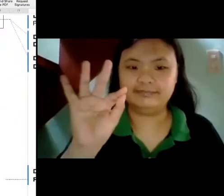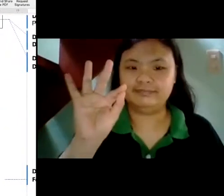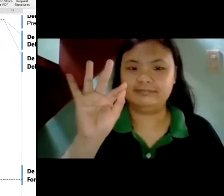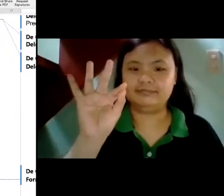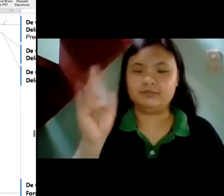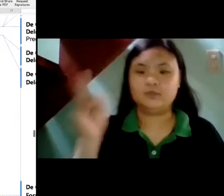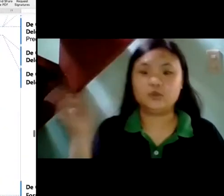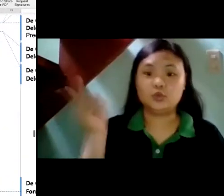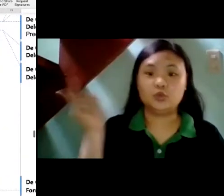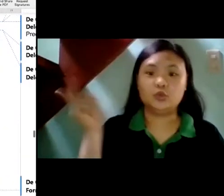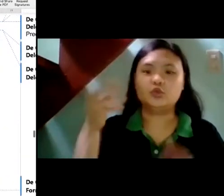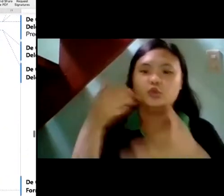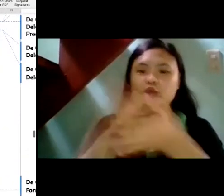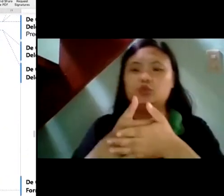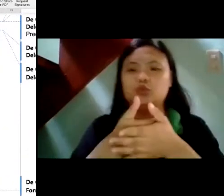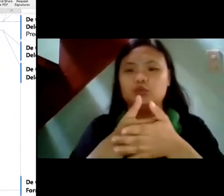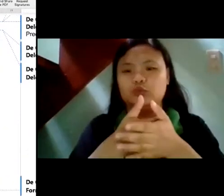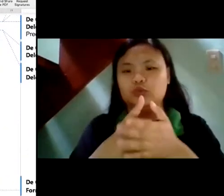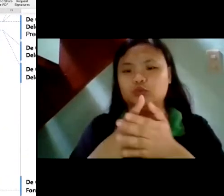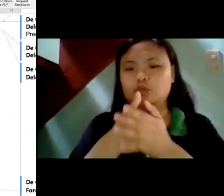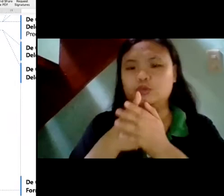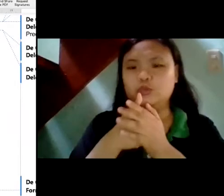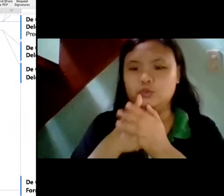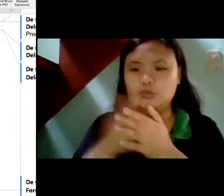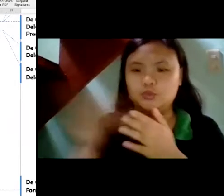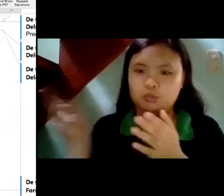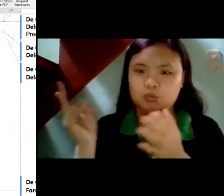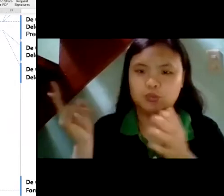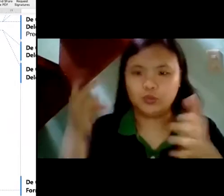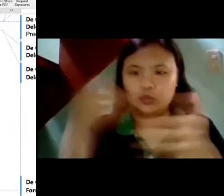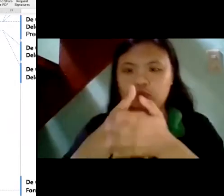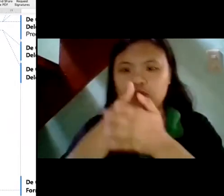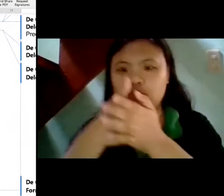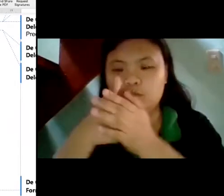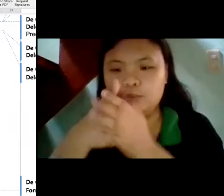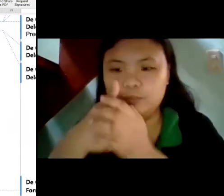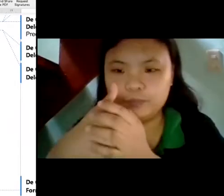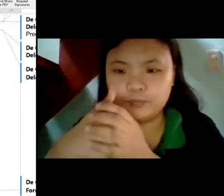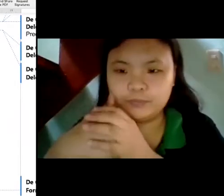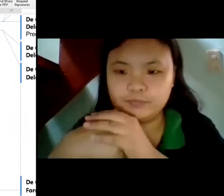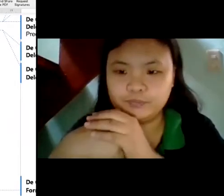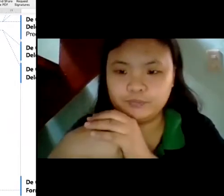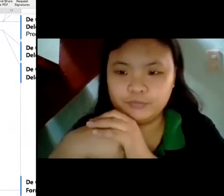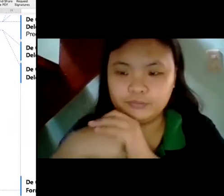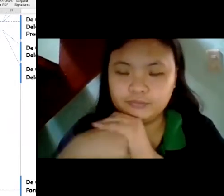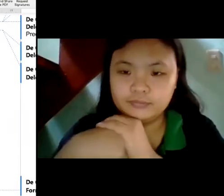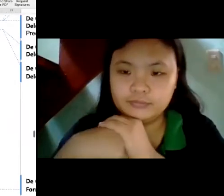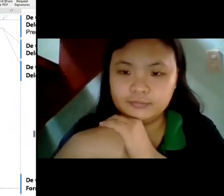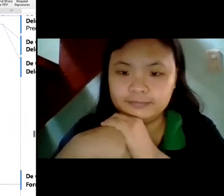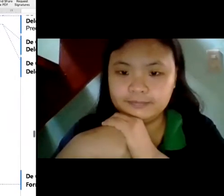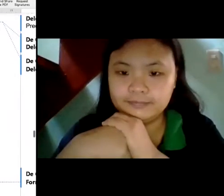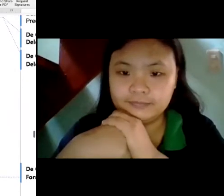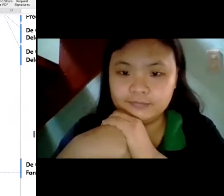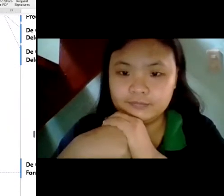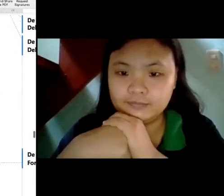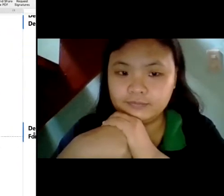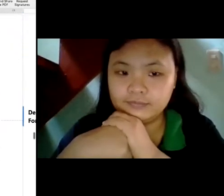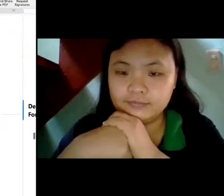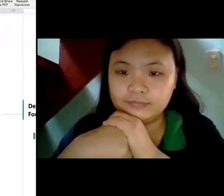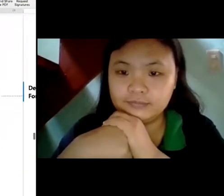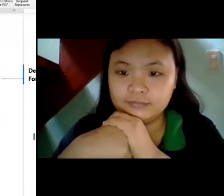We got that. Number 9, the two of them are close.